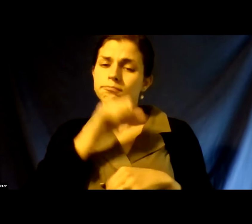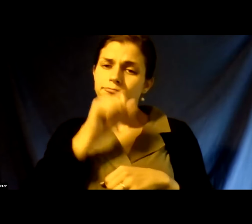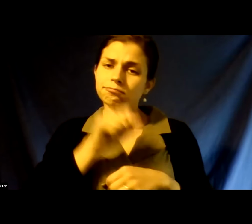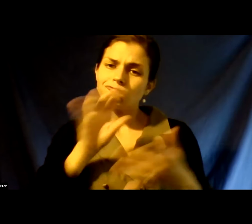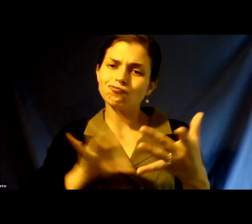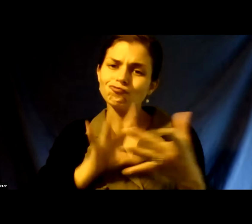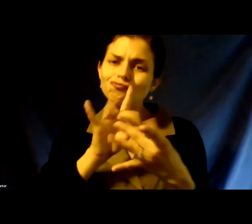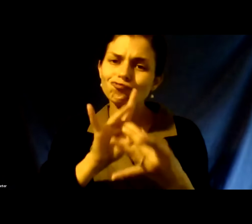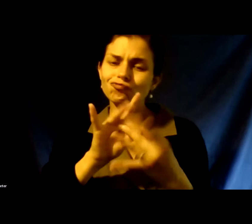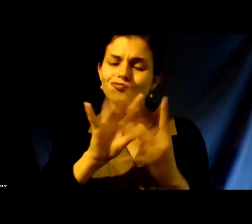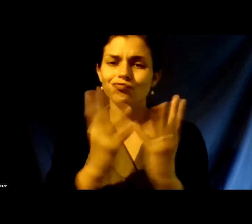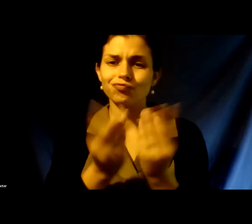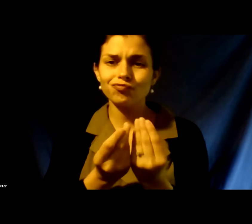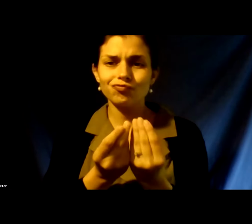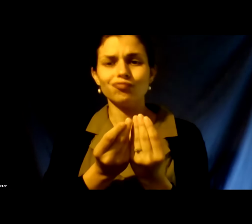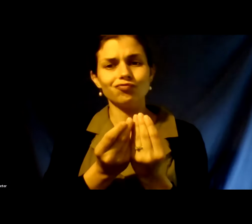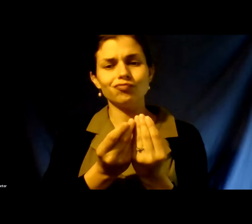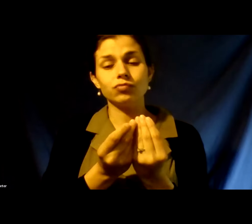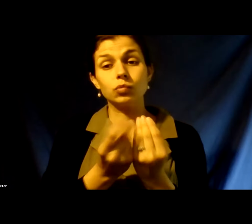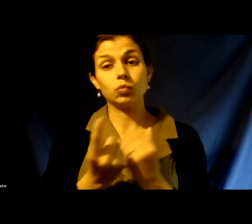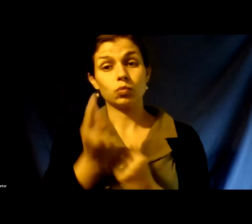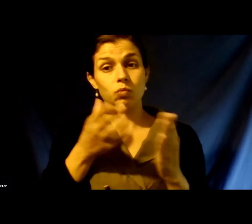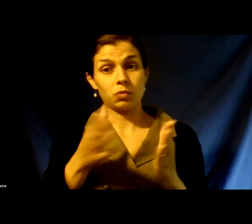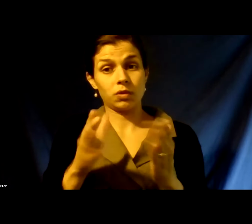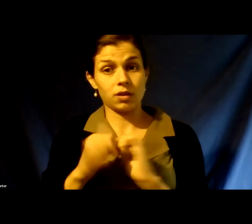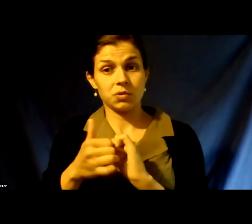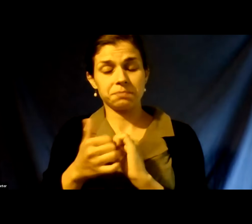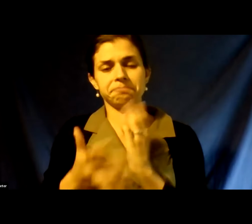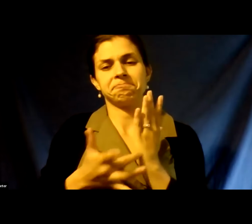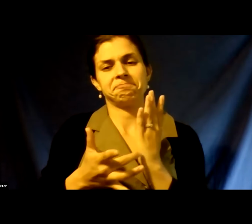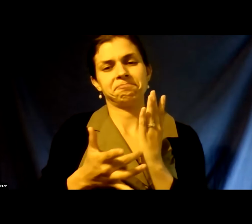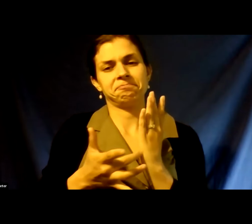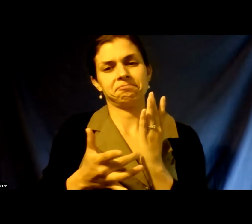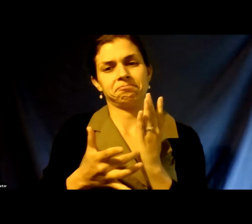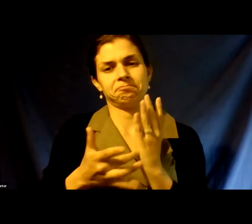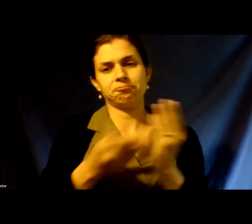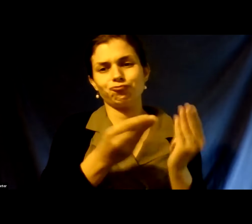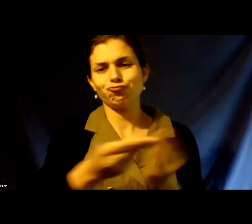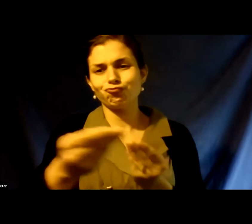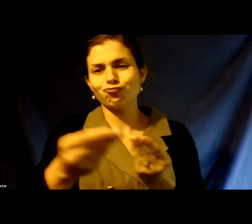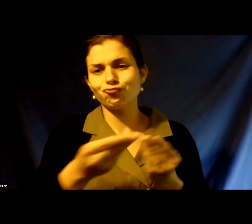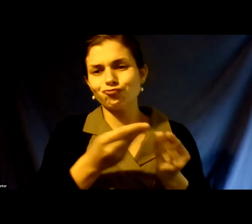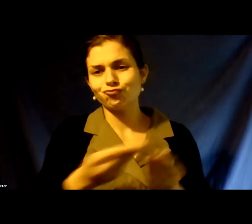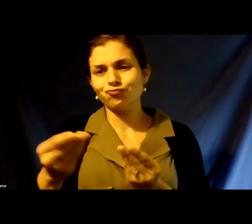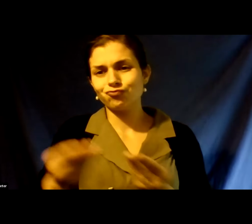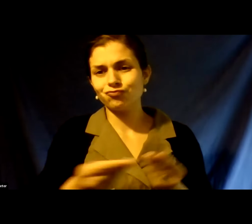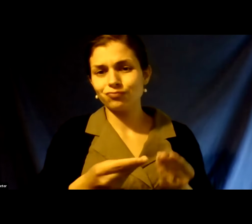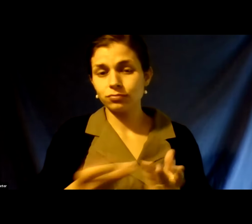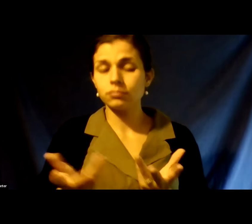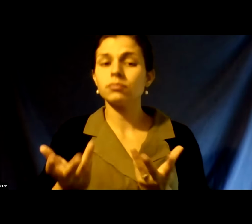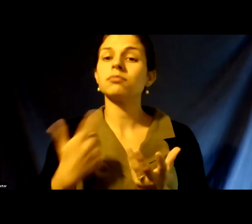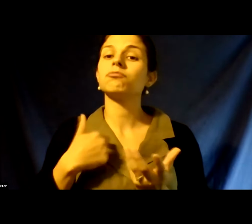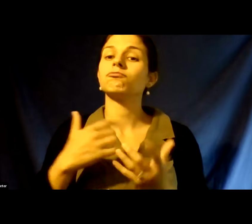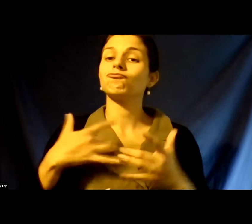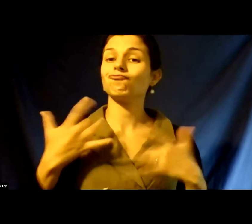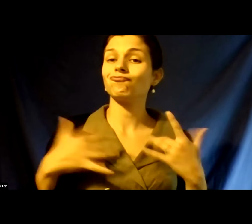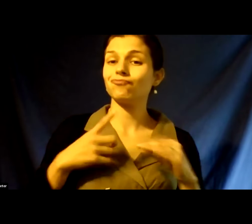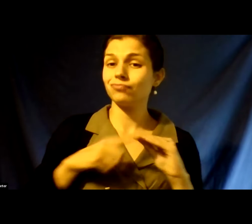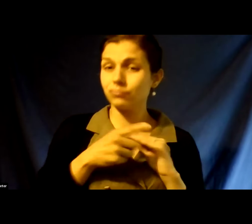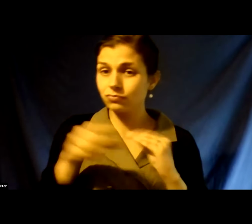we do that is through technology. So thank you for being here. I'm really excited for you to learn more about important tech tools in our